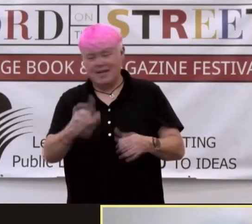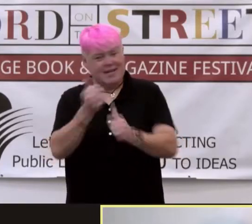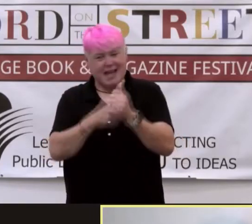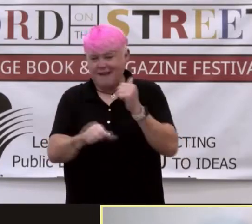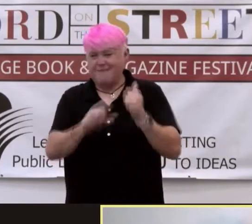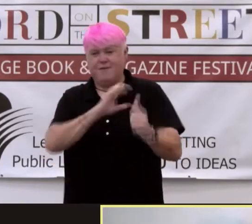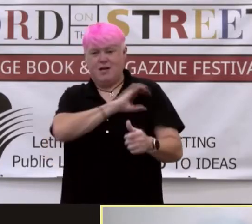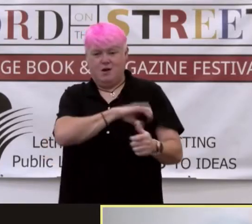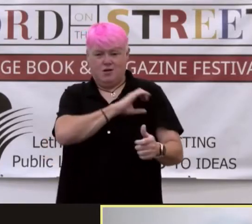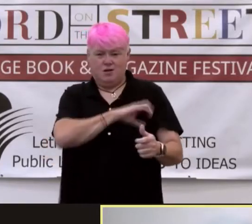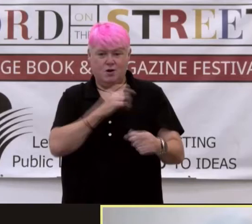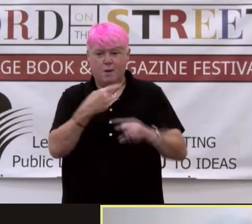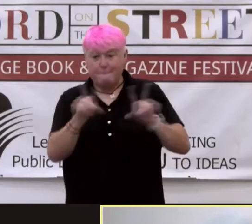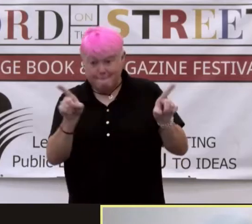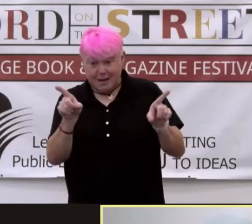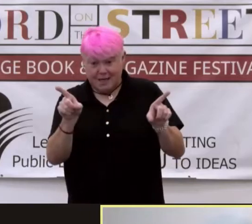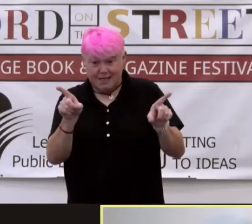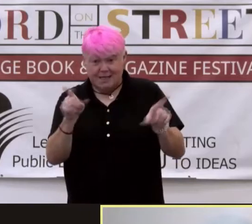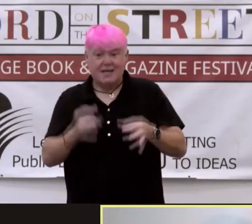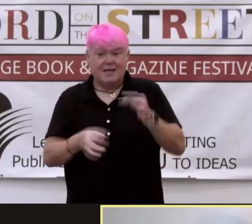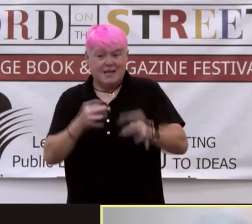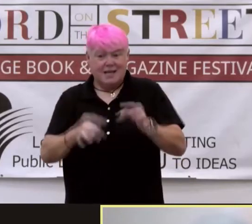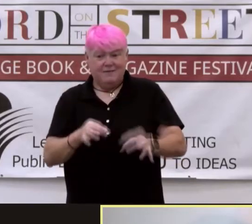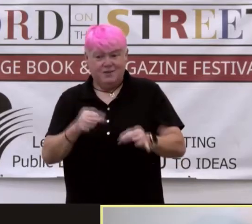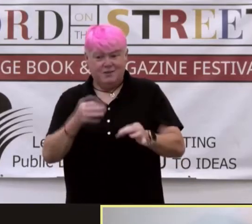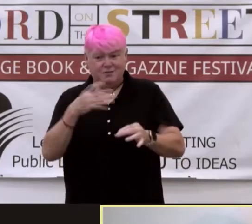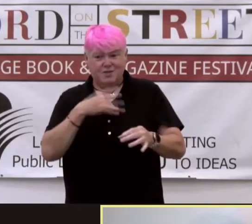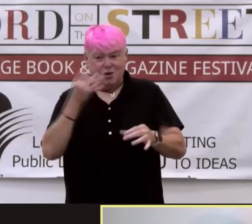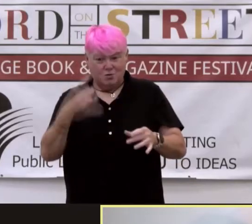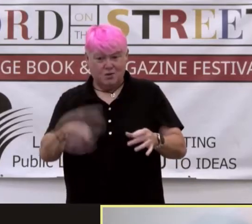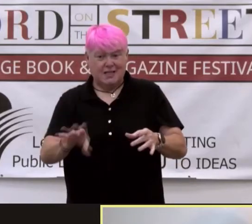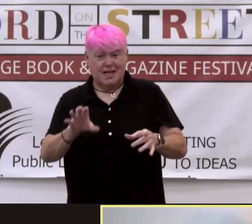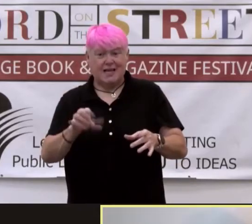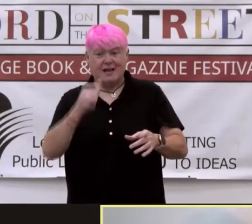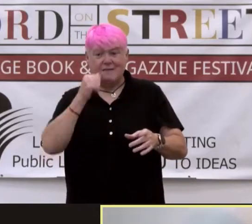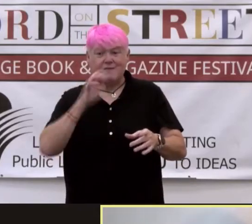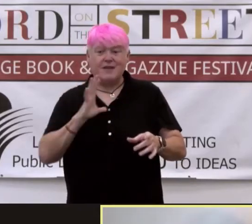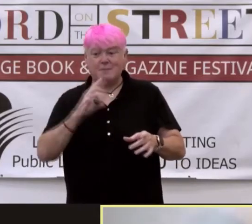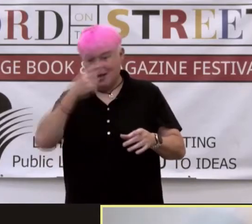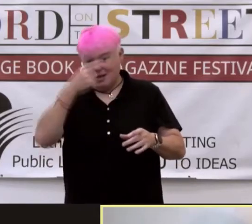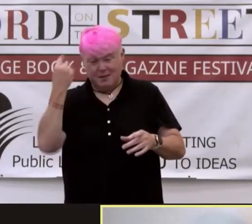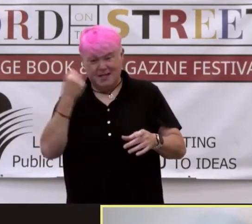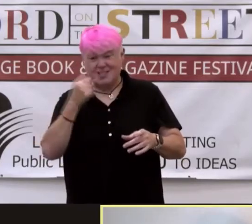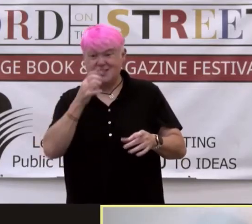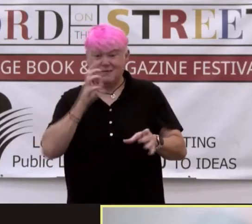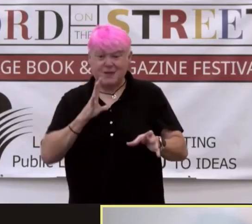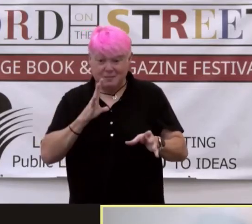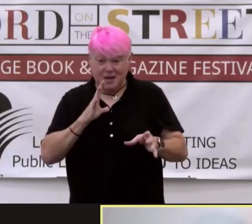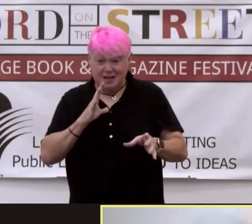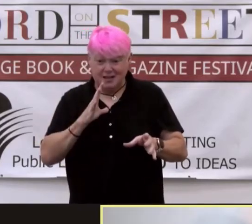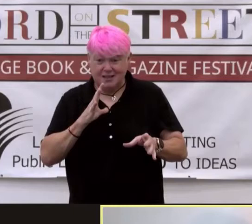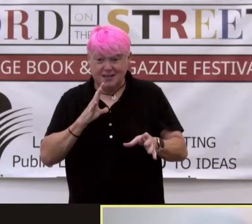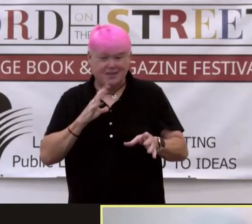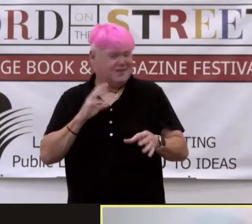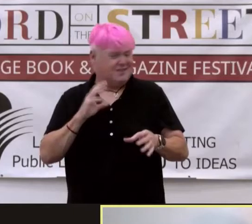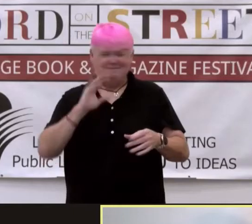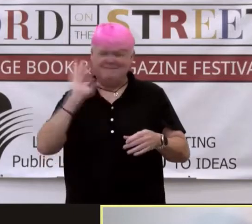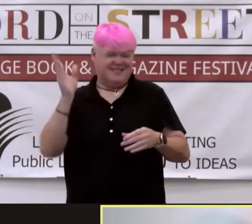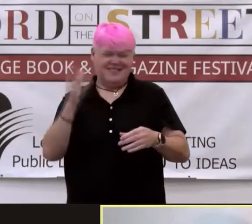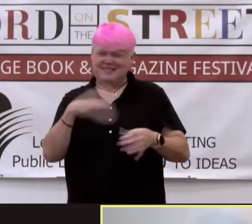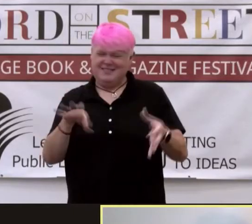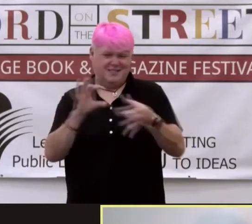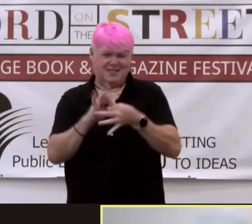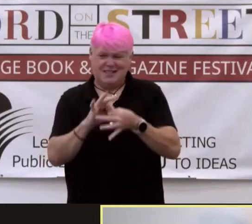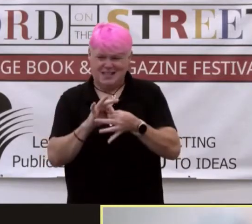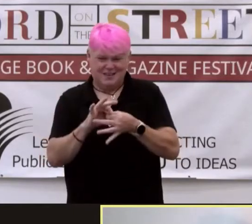you specifically dislike a female main character because she's female and unlikable, and you don't think these two things can ever go together, you've just